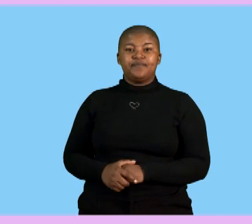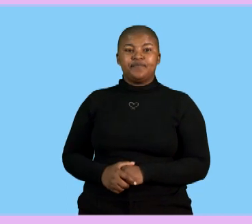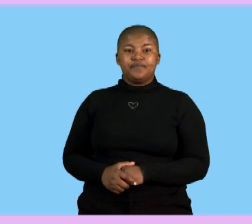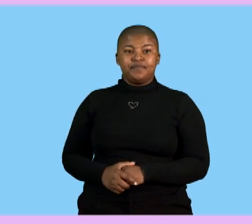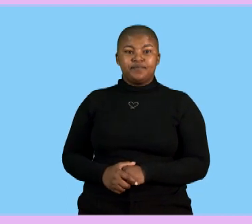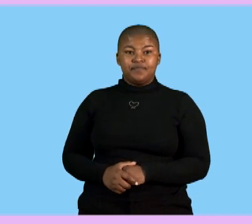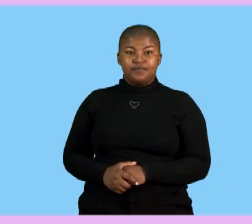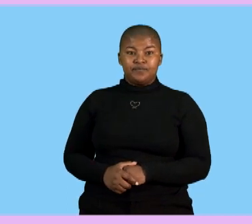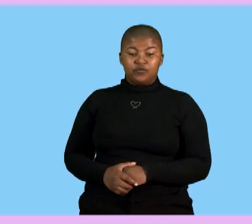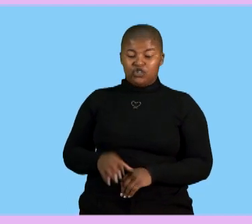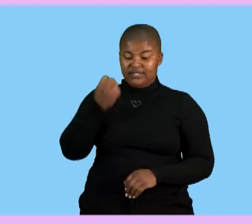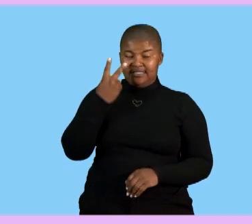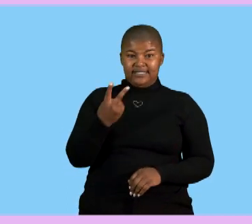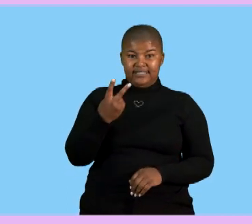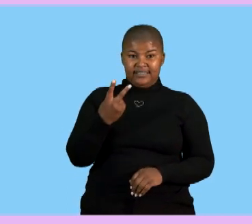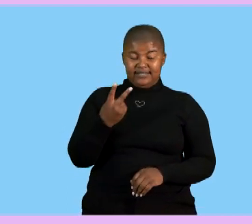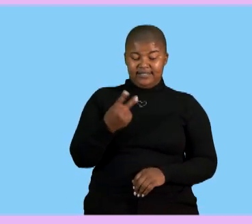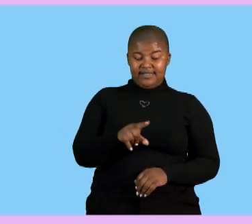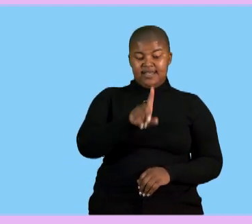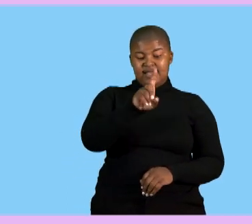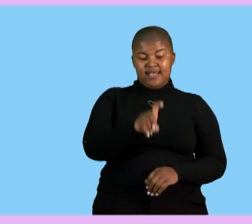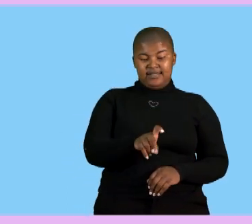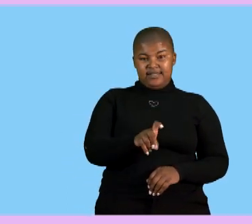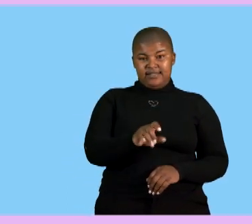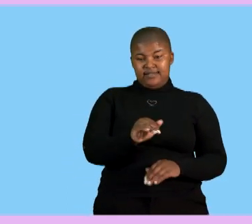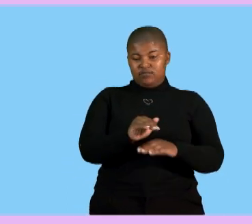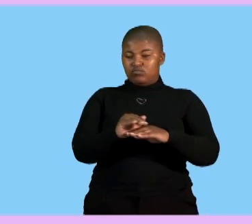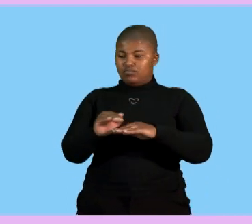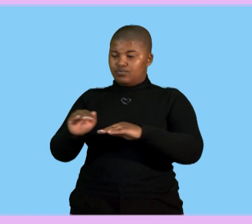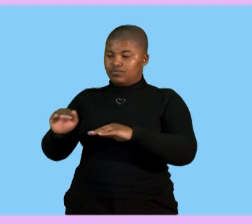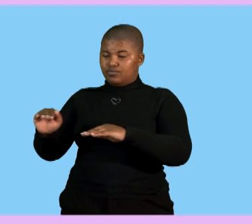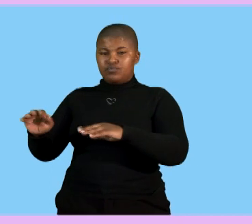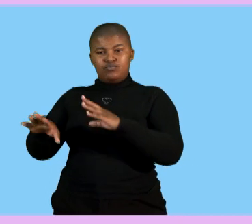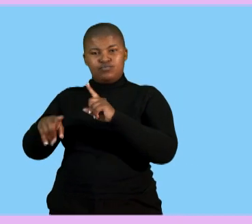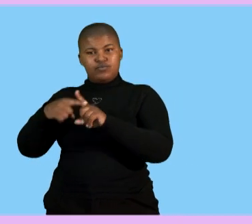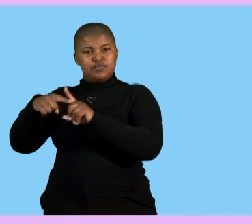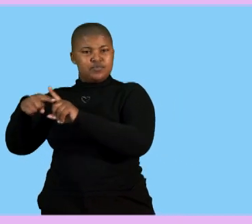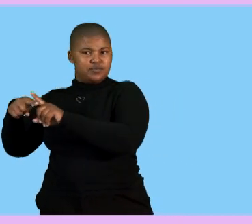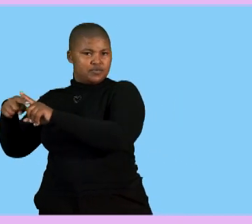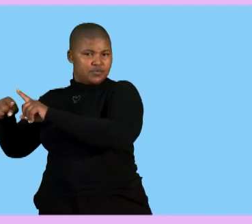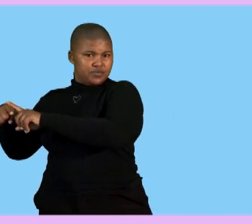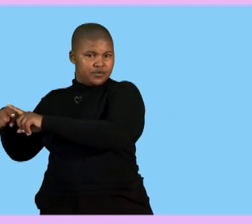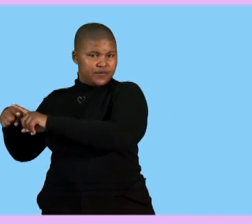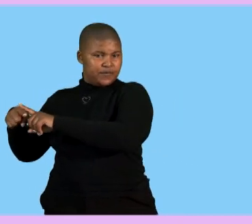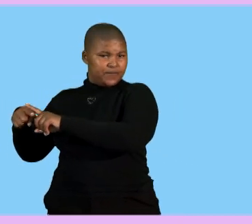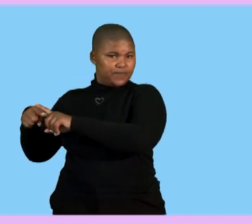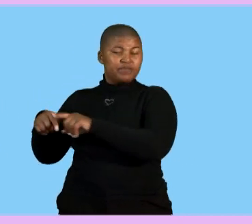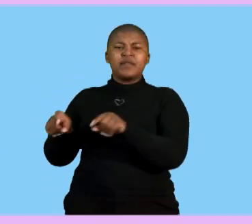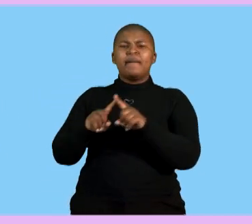x. You can see the x is becoming more and the